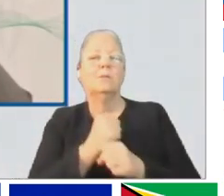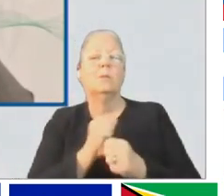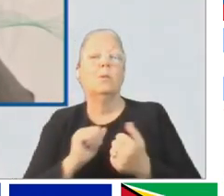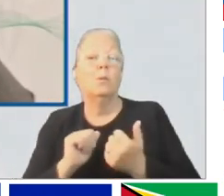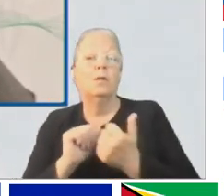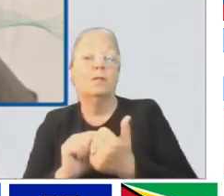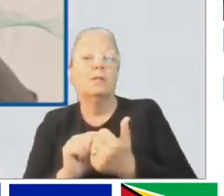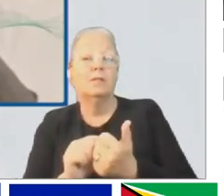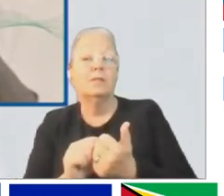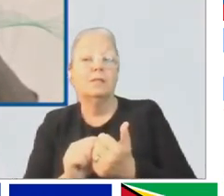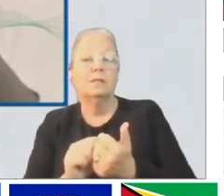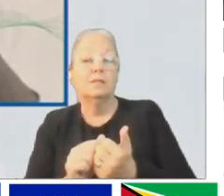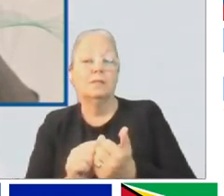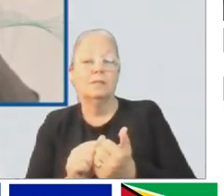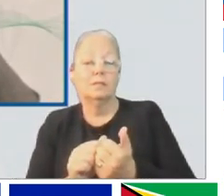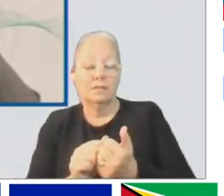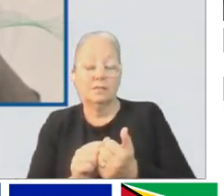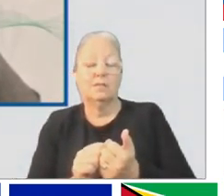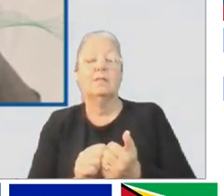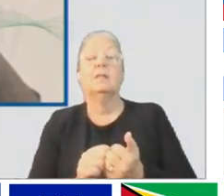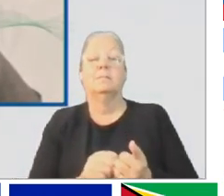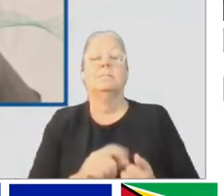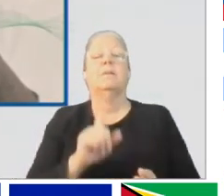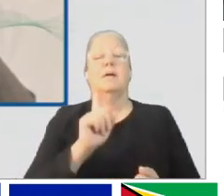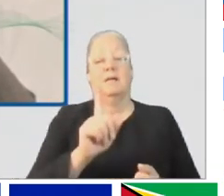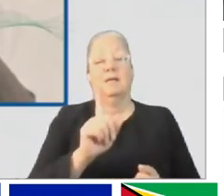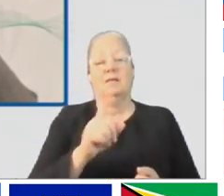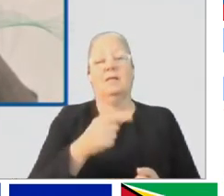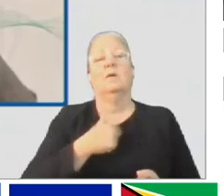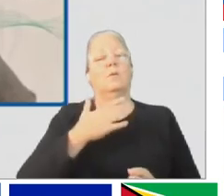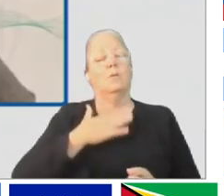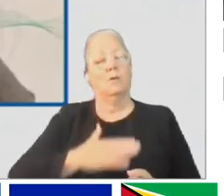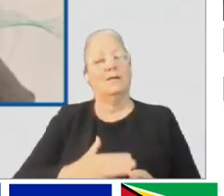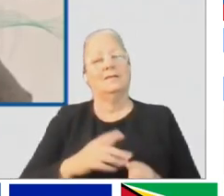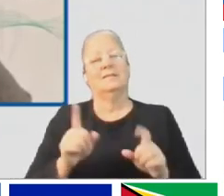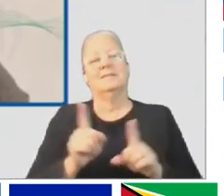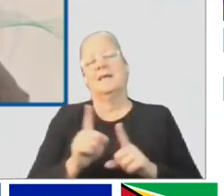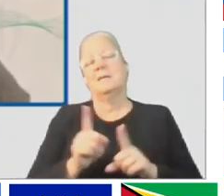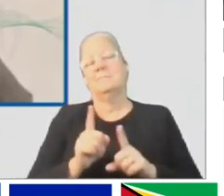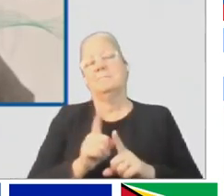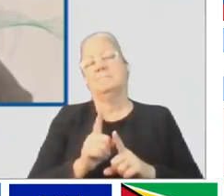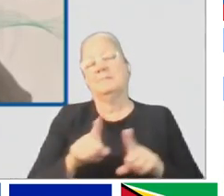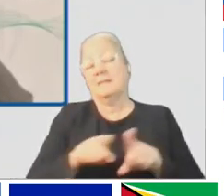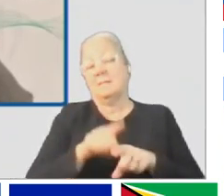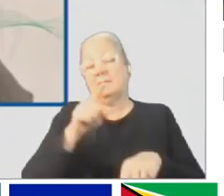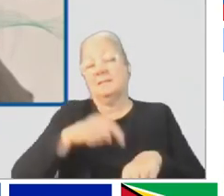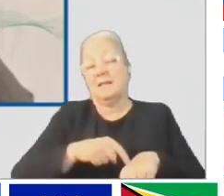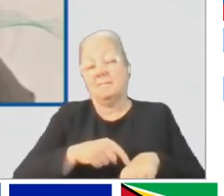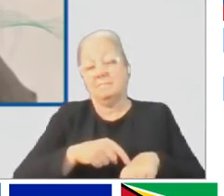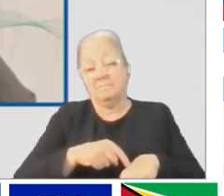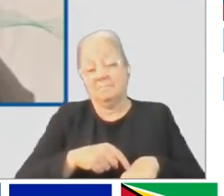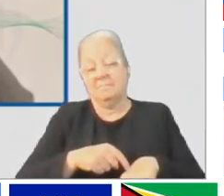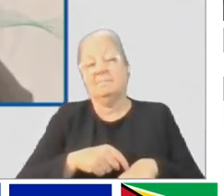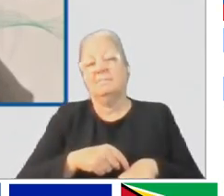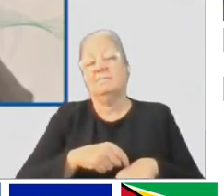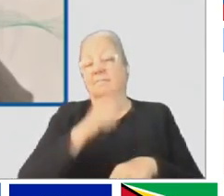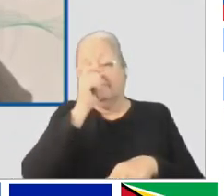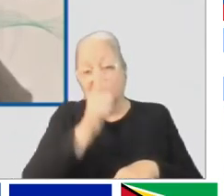still maintaining the recognition that the entities in